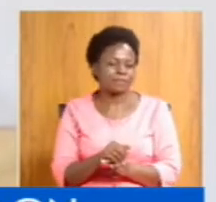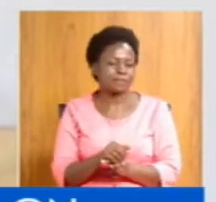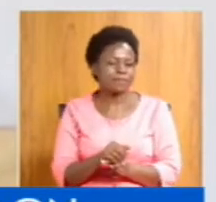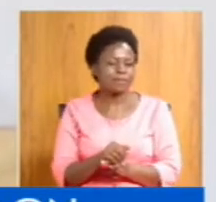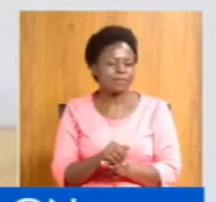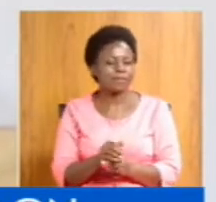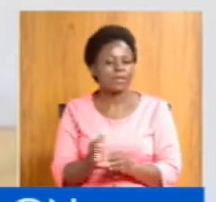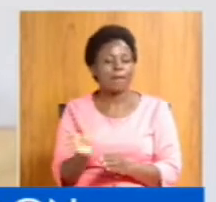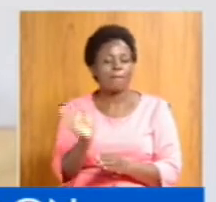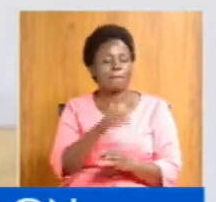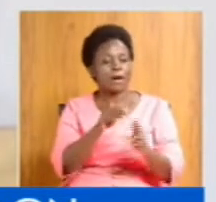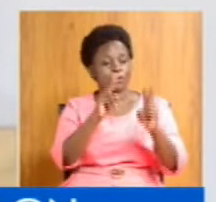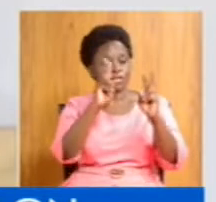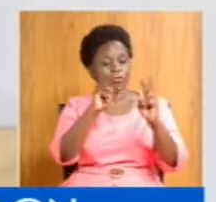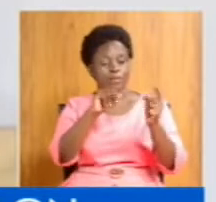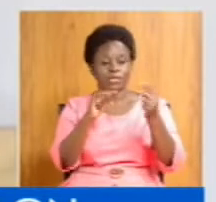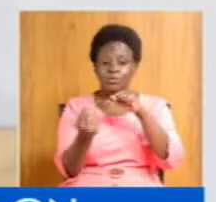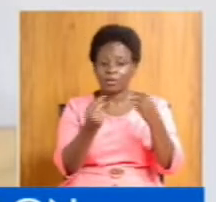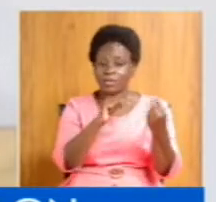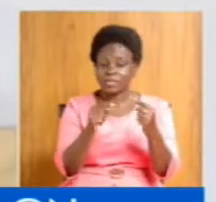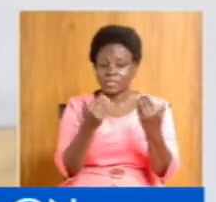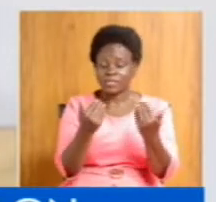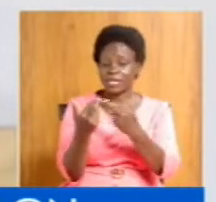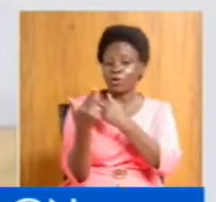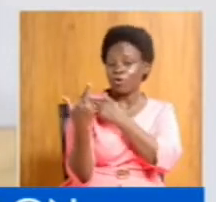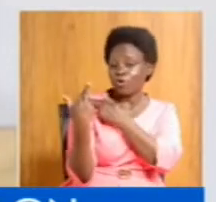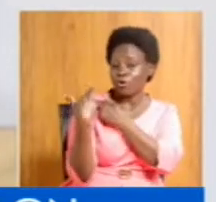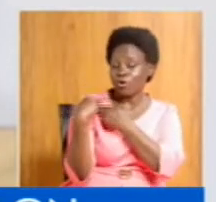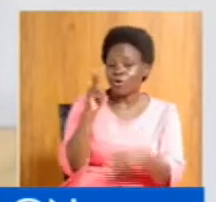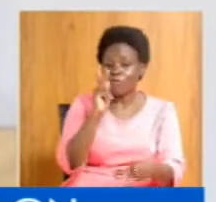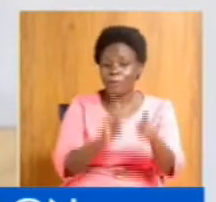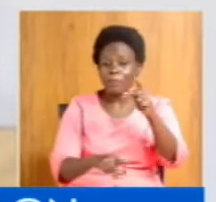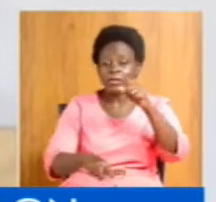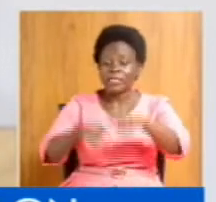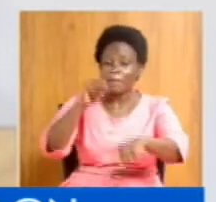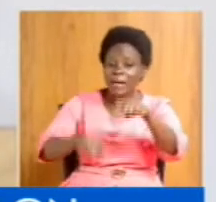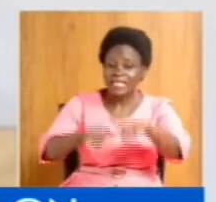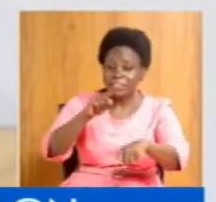Back to the topic that we are discussing right now, the role of citizen participation